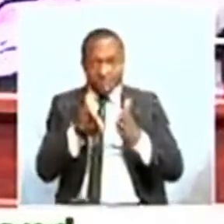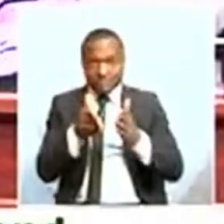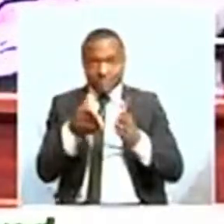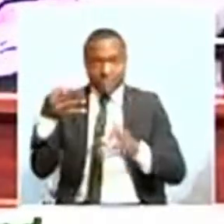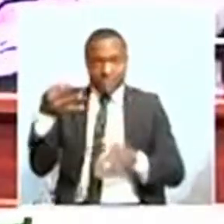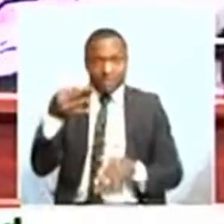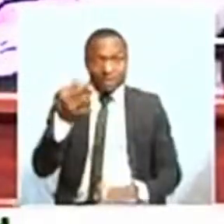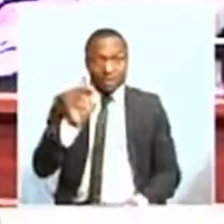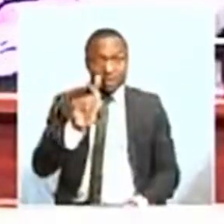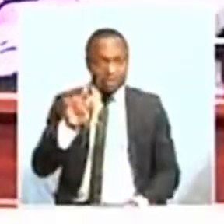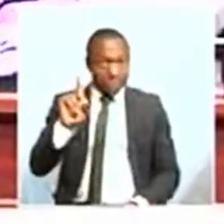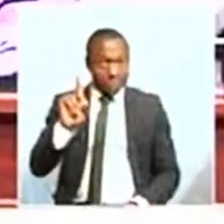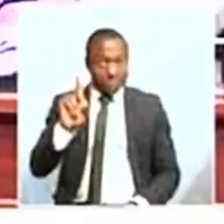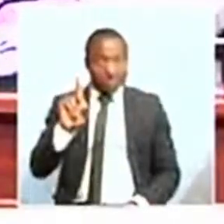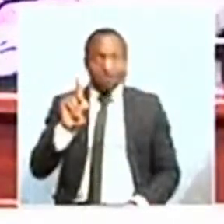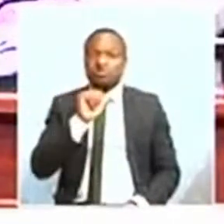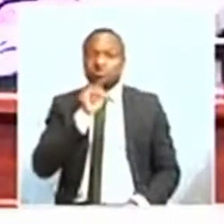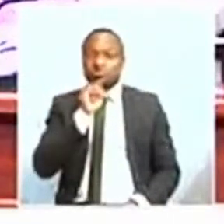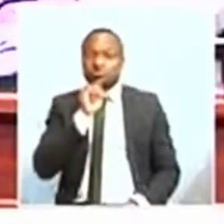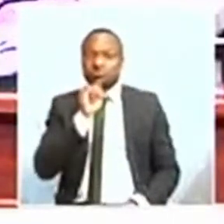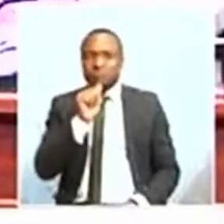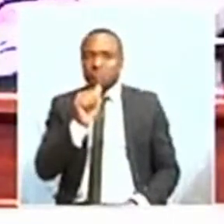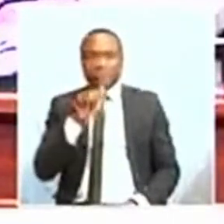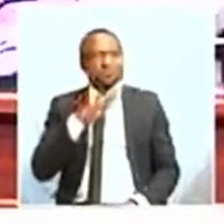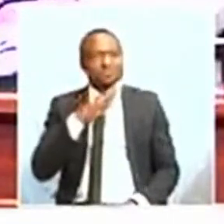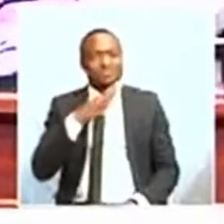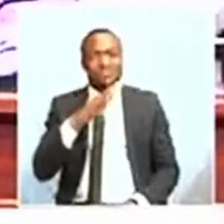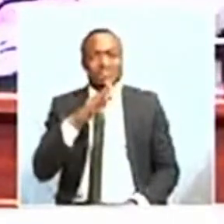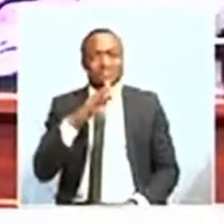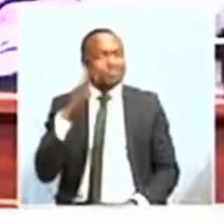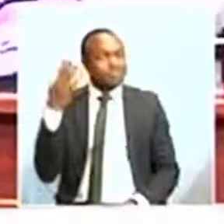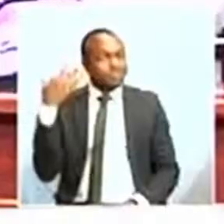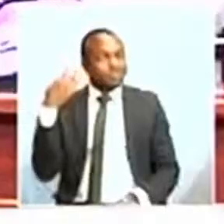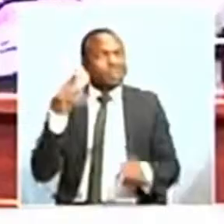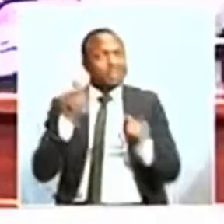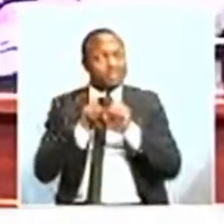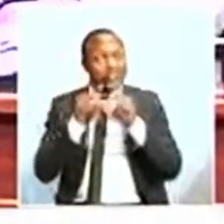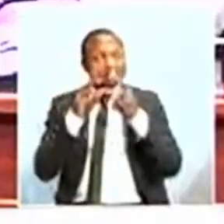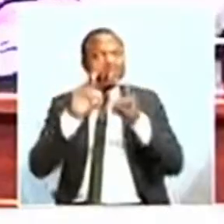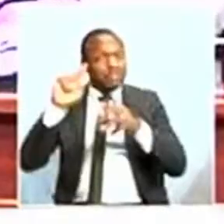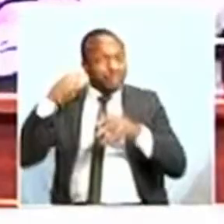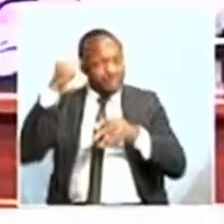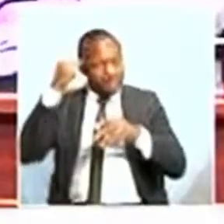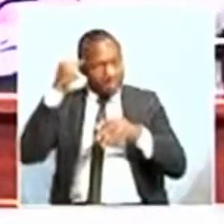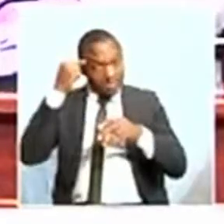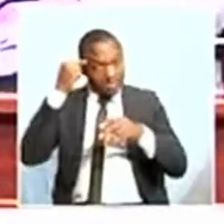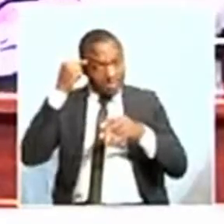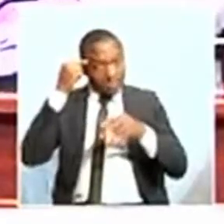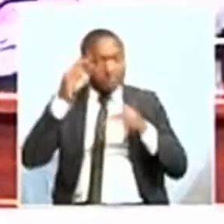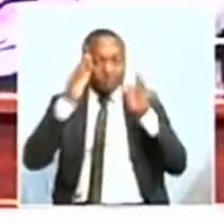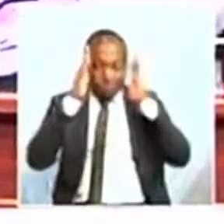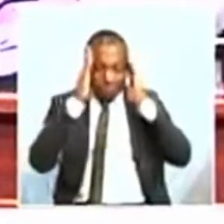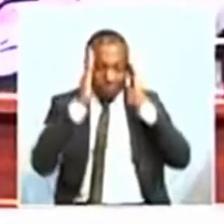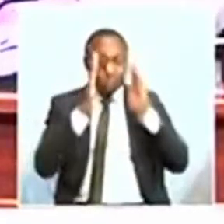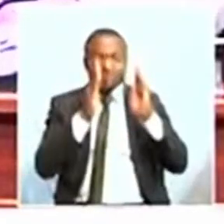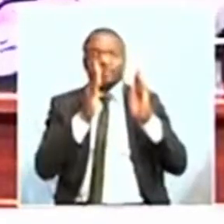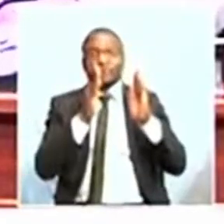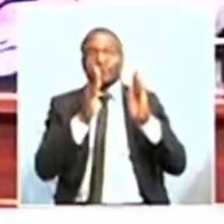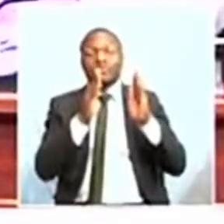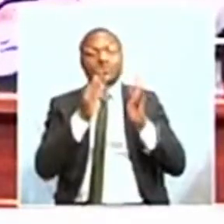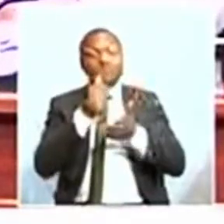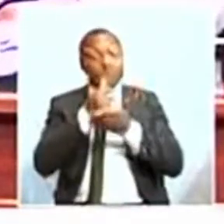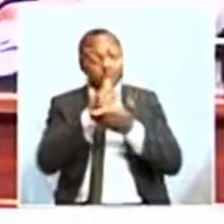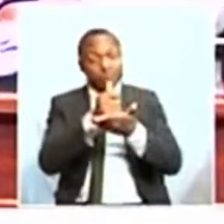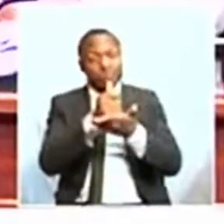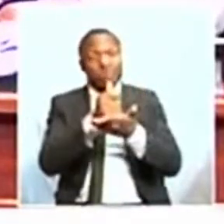Development Party, has not been well lately. In the same vein, government is committed to doing everything possible to